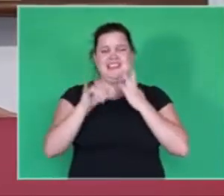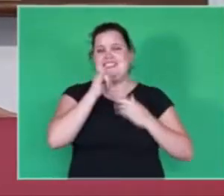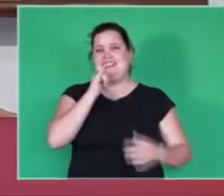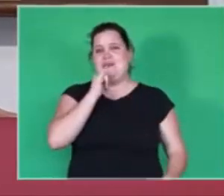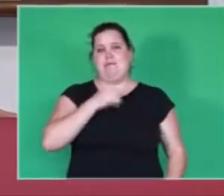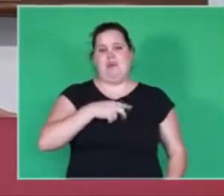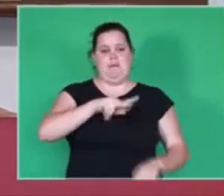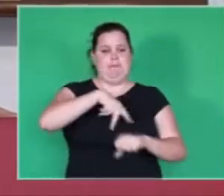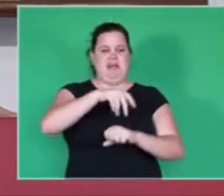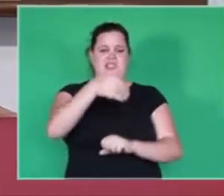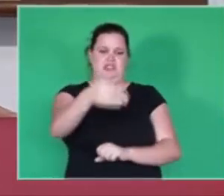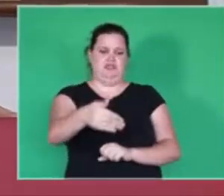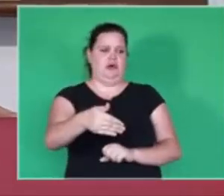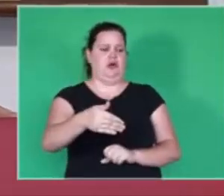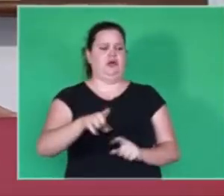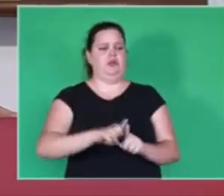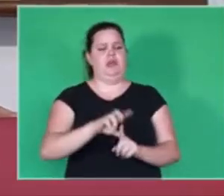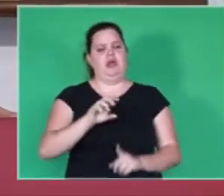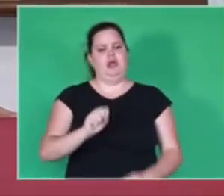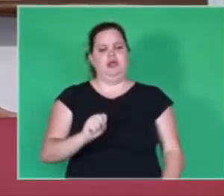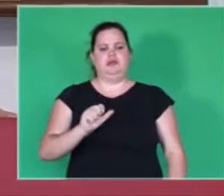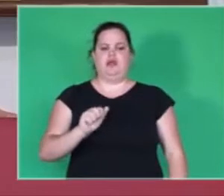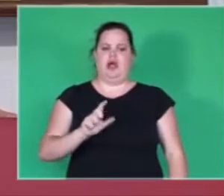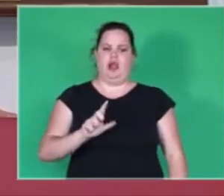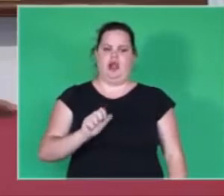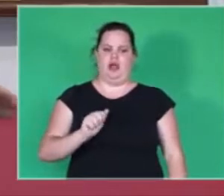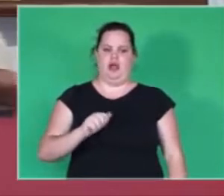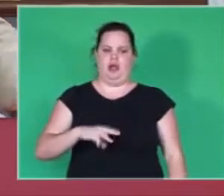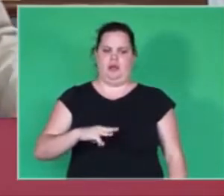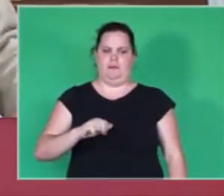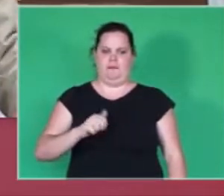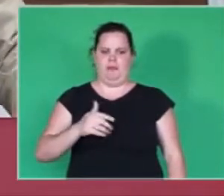Bologna, a Salamanca in Spain,